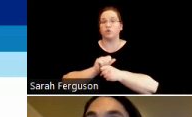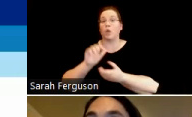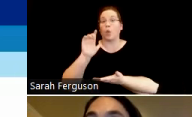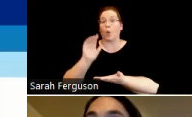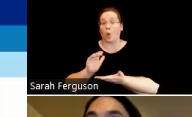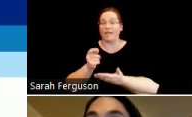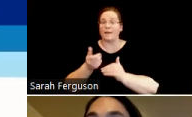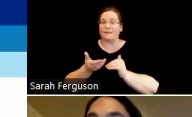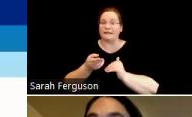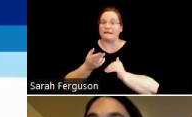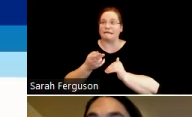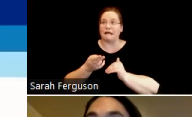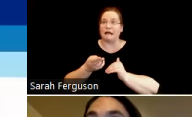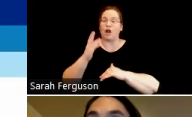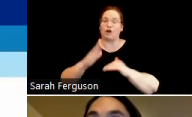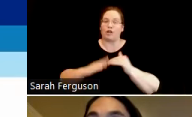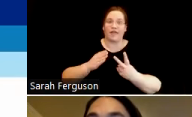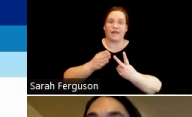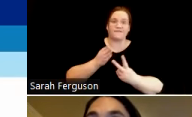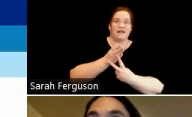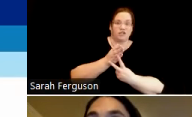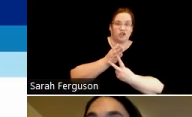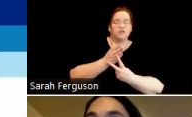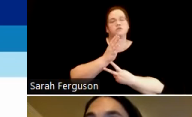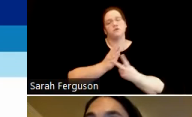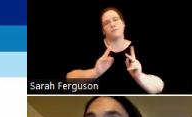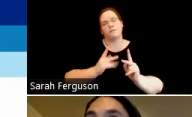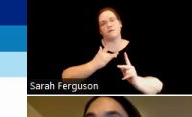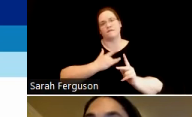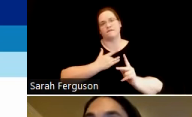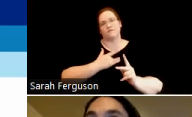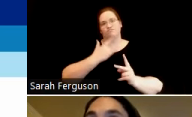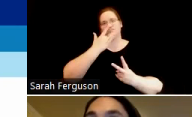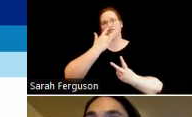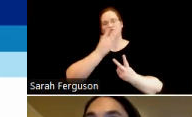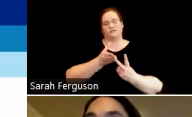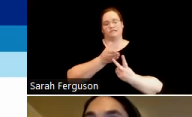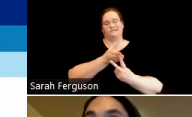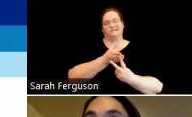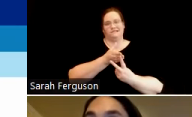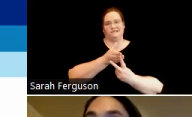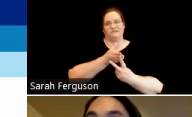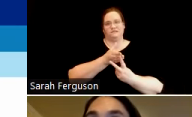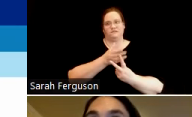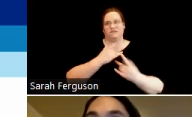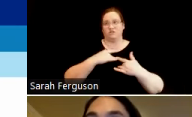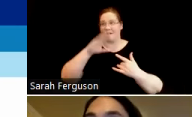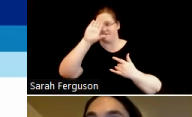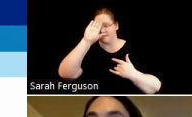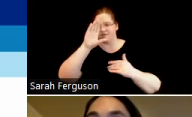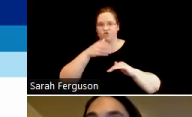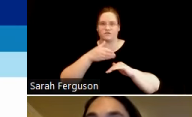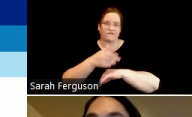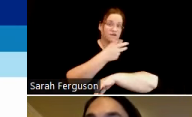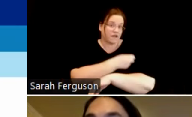little bit higher than in the Pfizer study. And so some people feel like, I just feel worried about fevers after vaccines